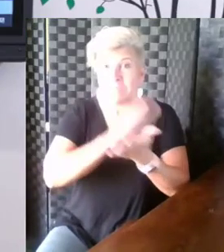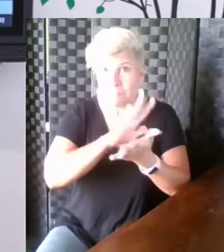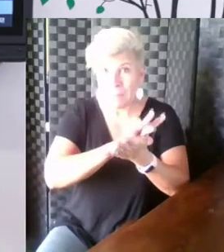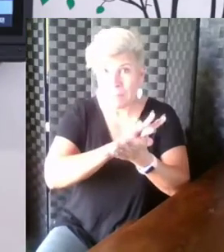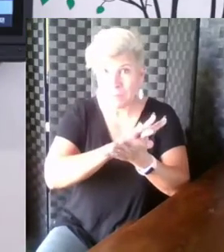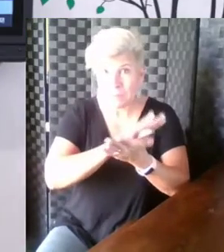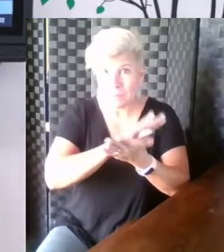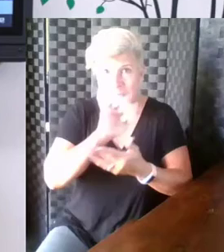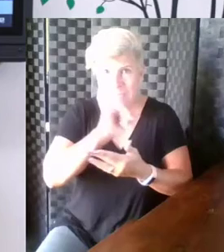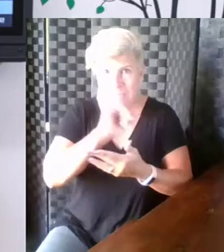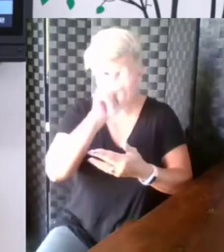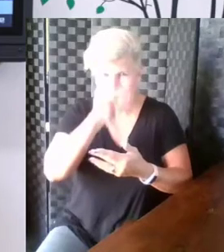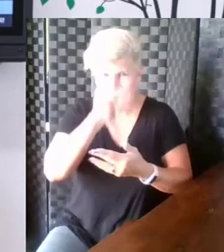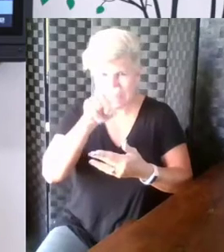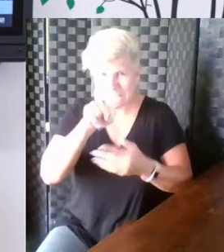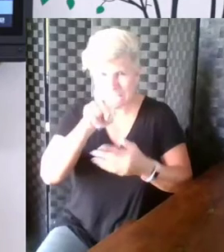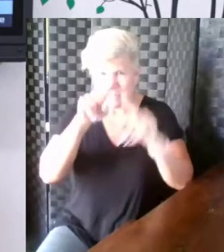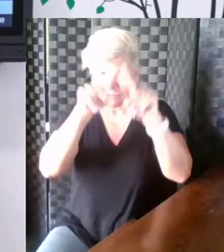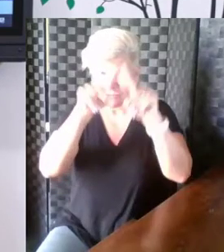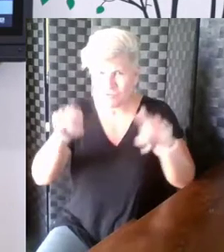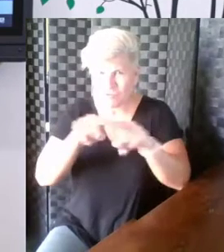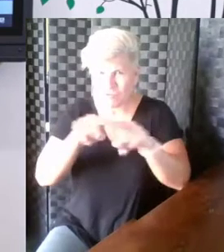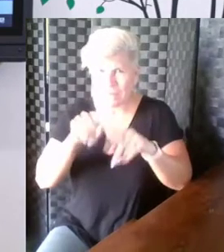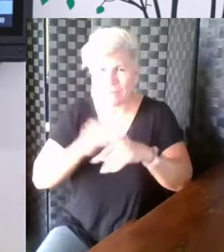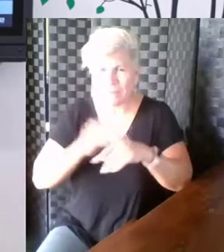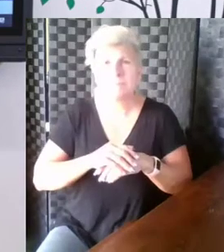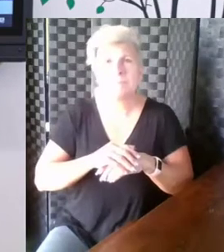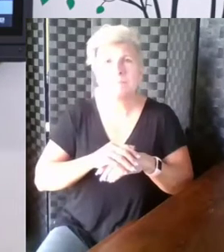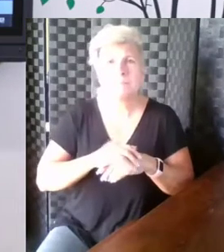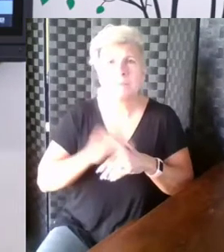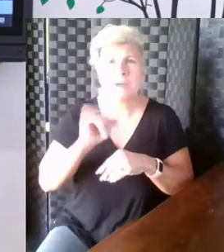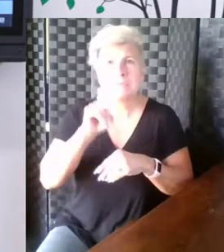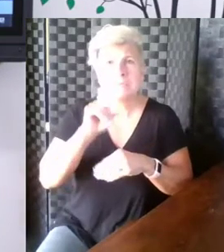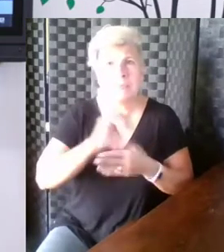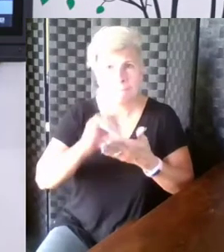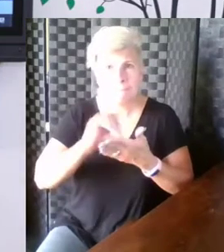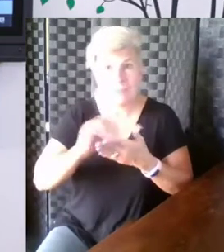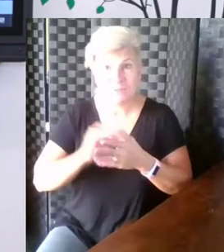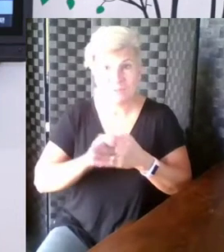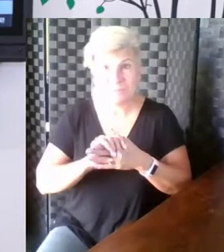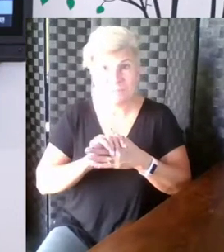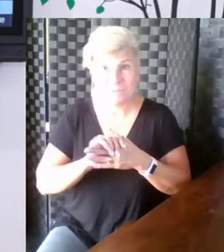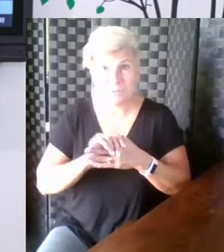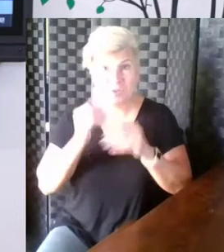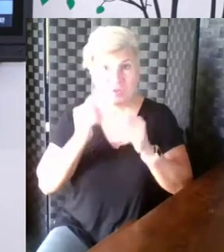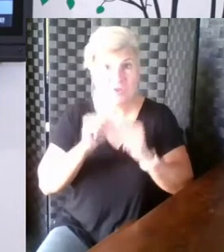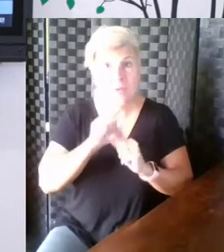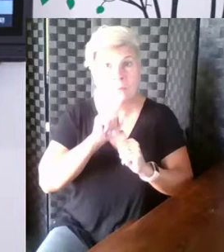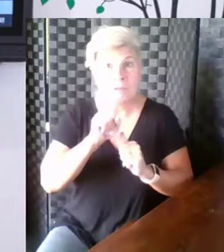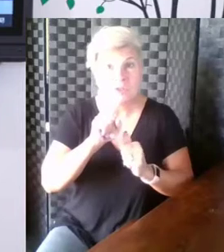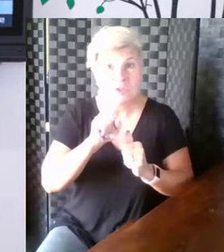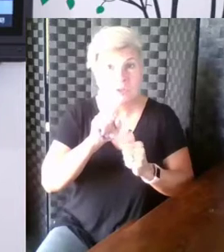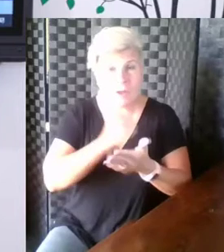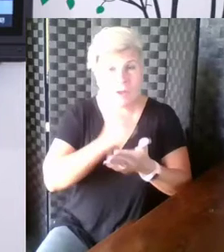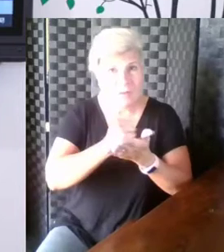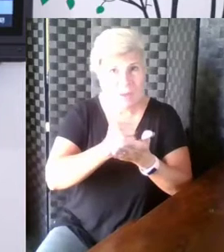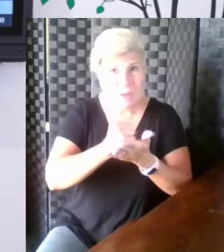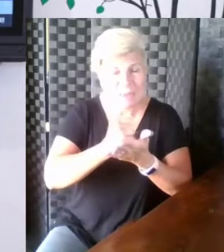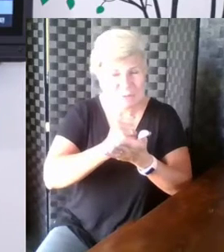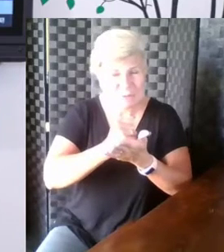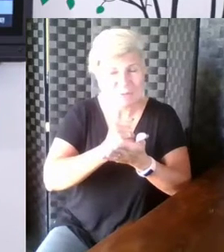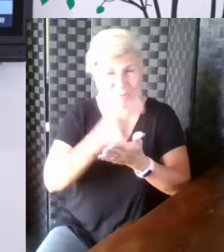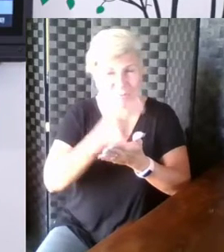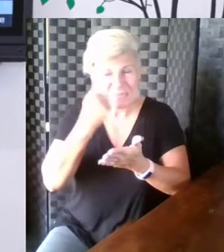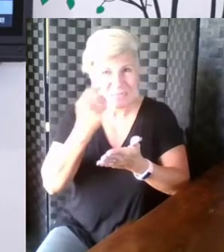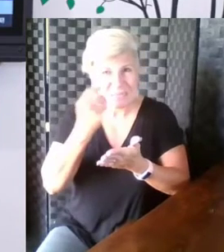page that looks like this. It has all these triangles on the side. And you're going to also need a pencil. Try to make sure that pencil has an eraser because you